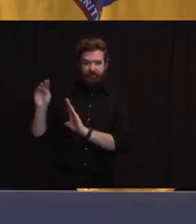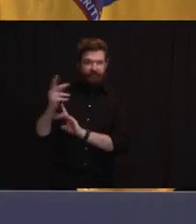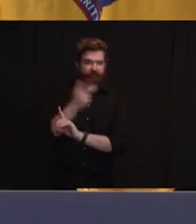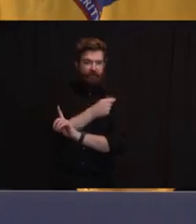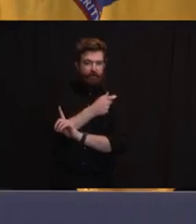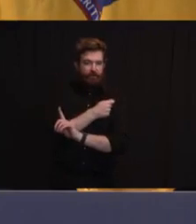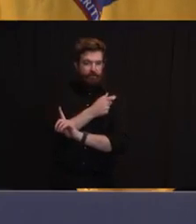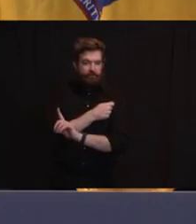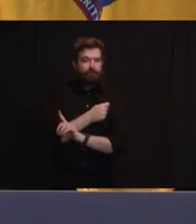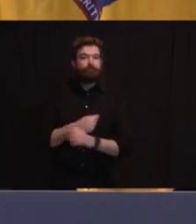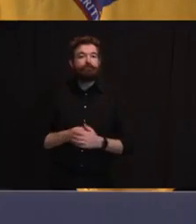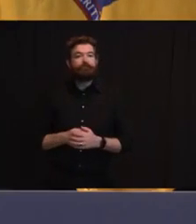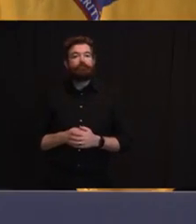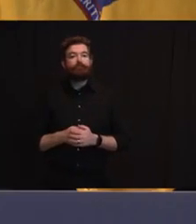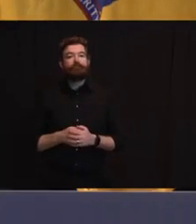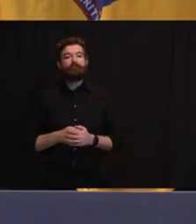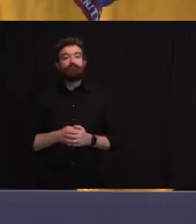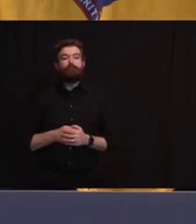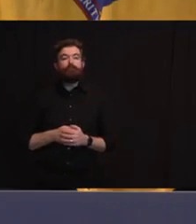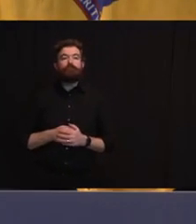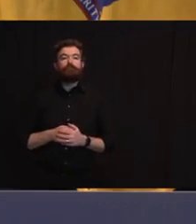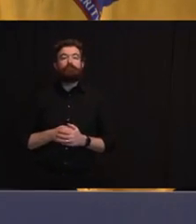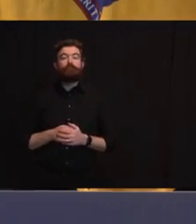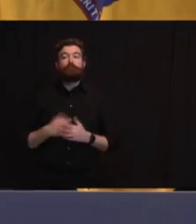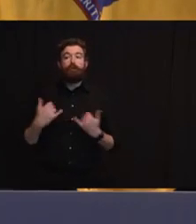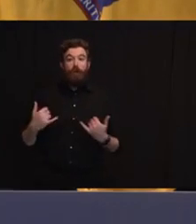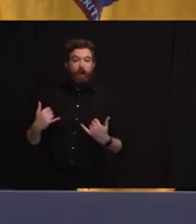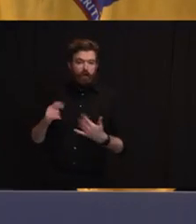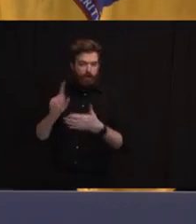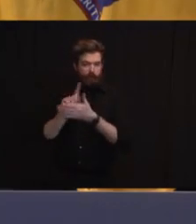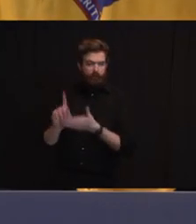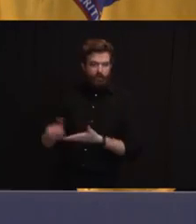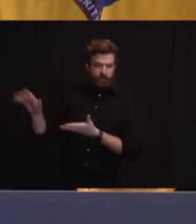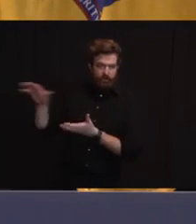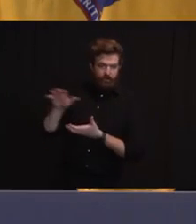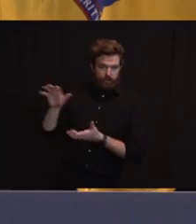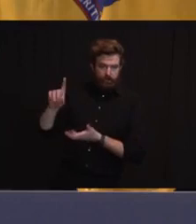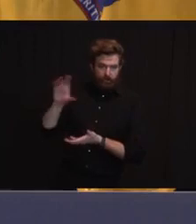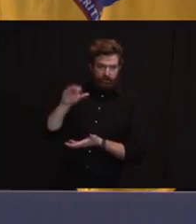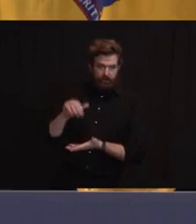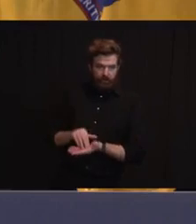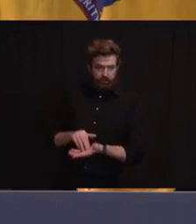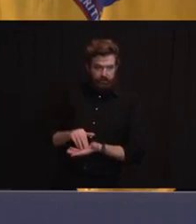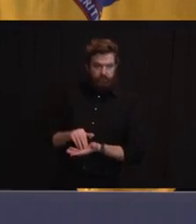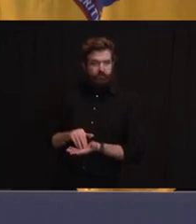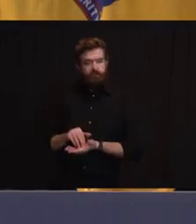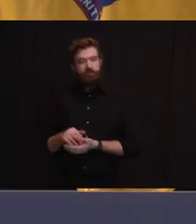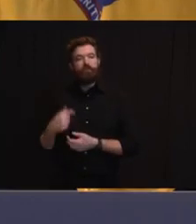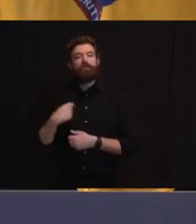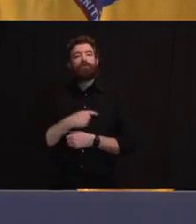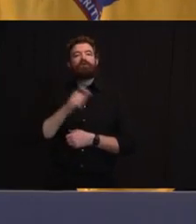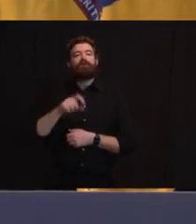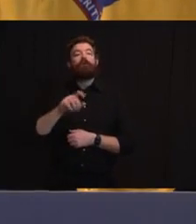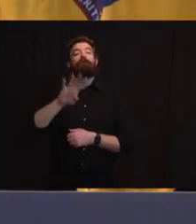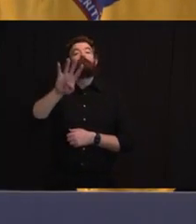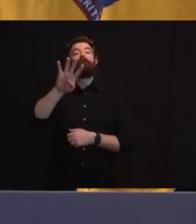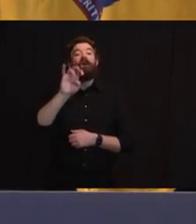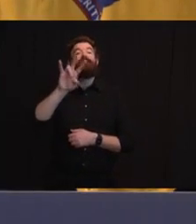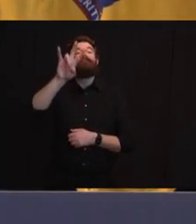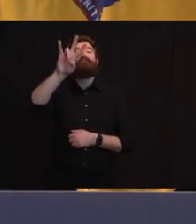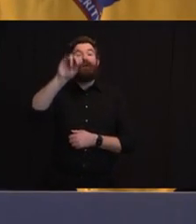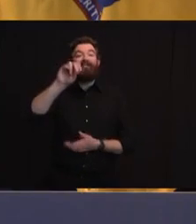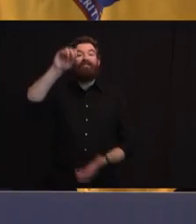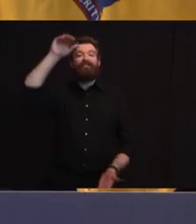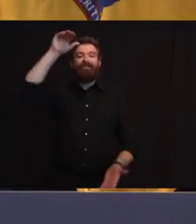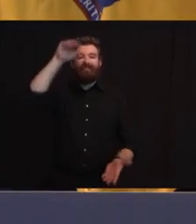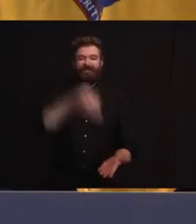at least. You'd say 4 times? We could use 470,000 doses a week. Yeah, and that would get